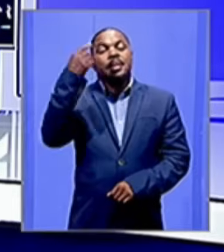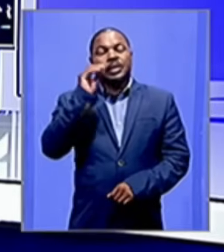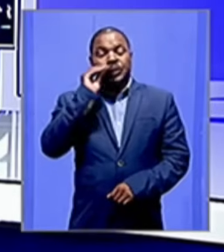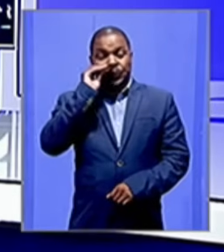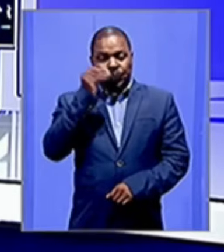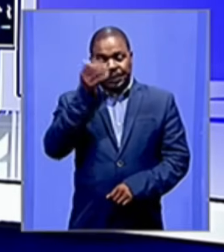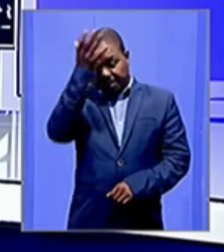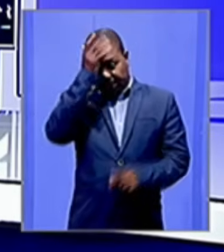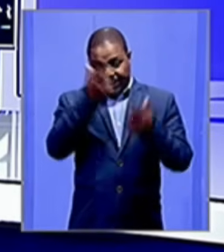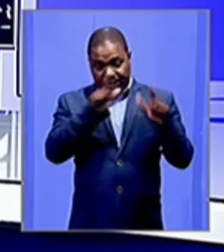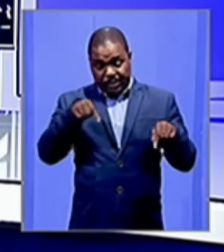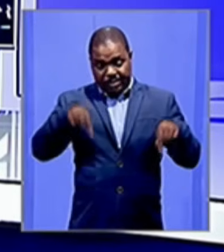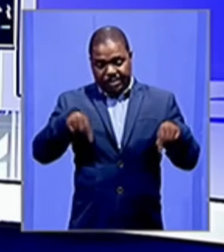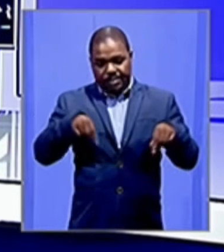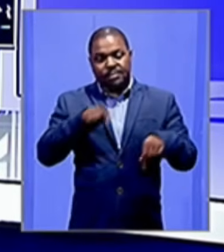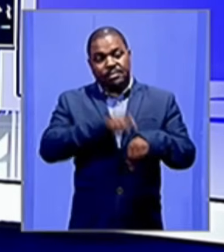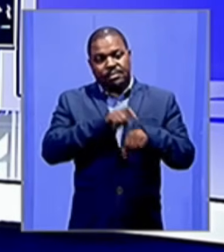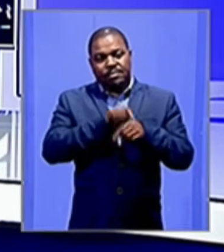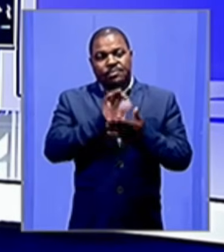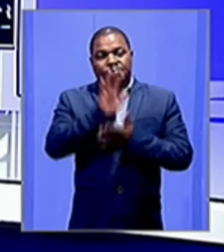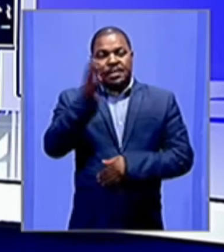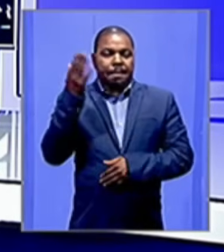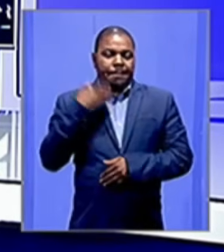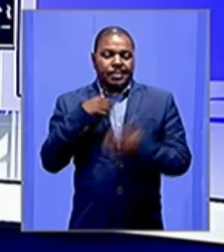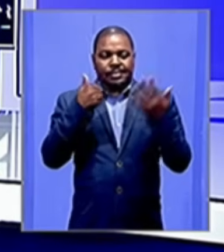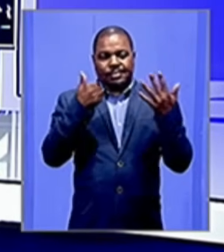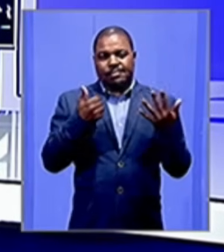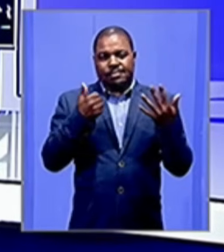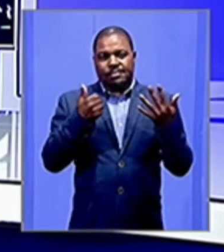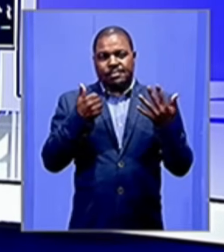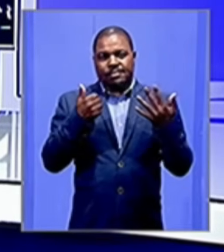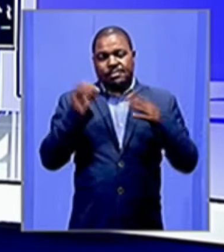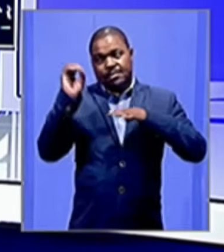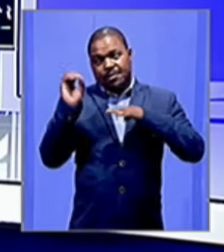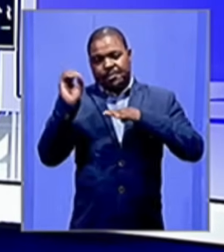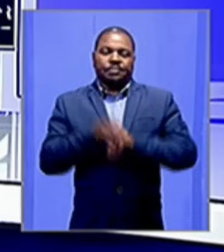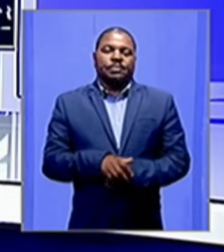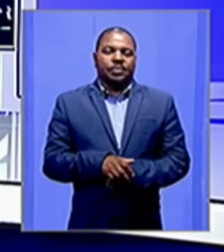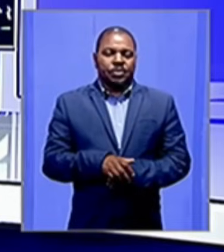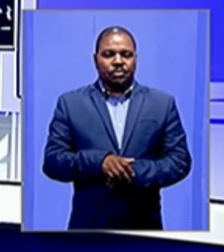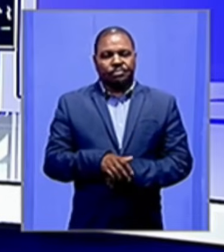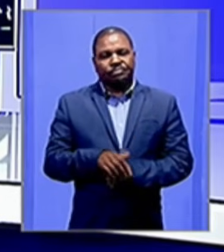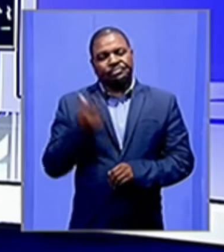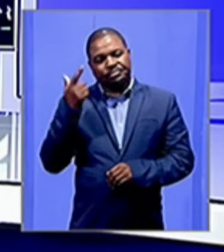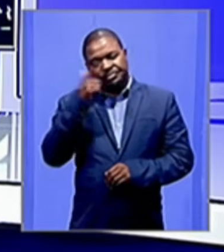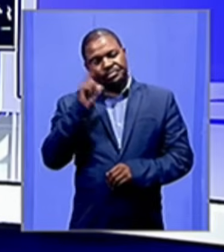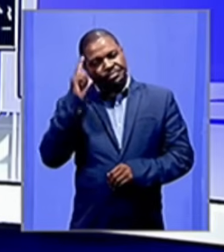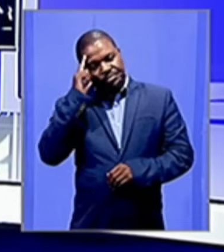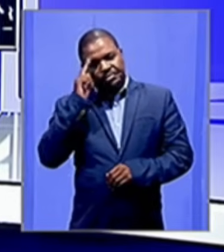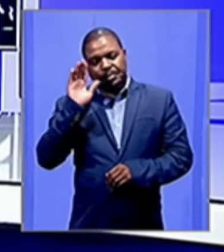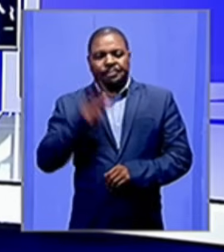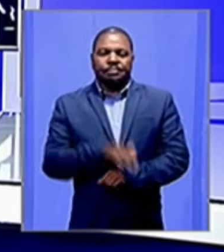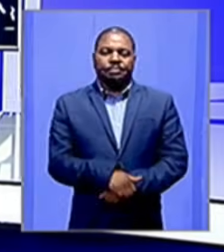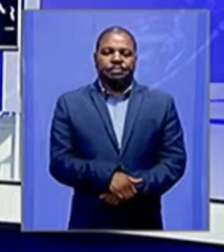Sepedi gone fa ka moso metsotso e le 15 morago ga ura borataro maitsiboa. Robalang sentle Kagiso.